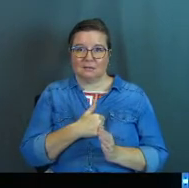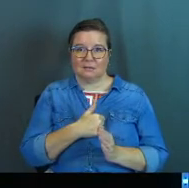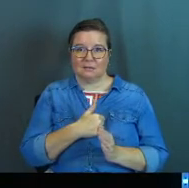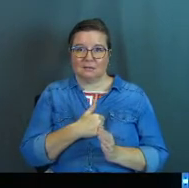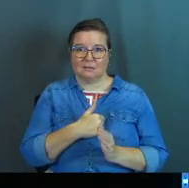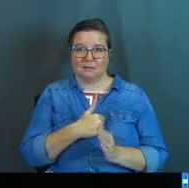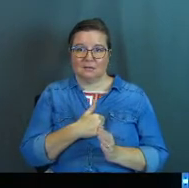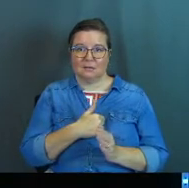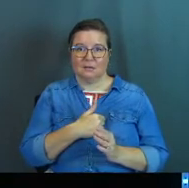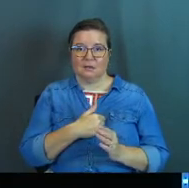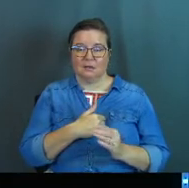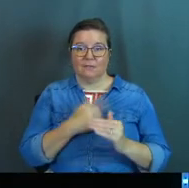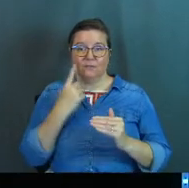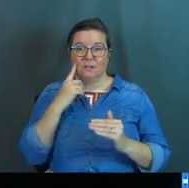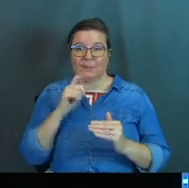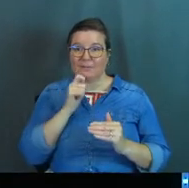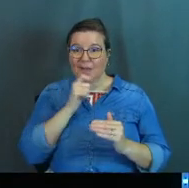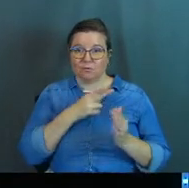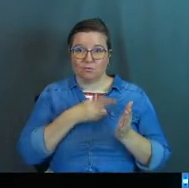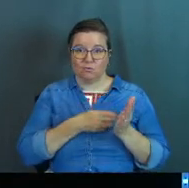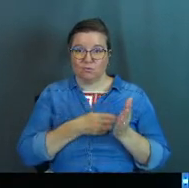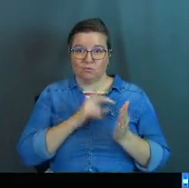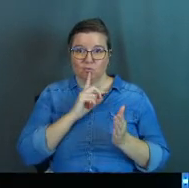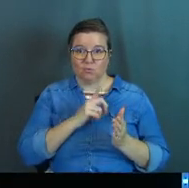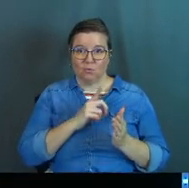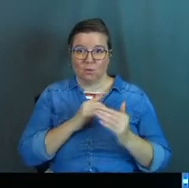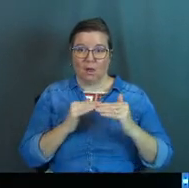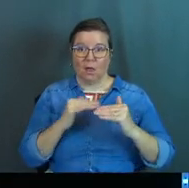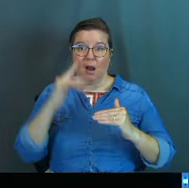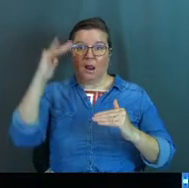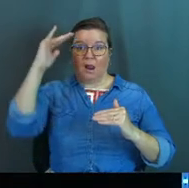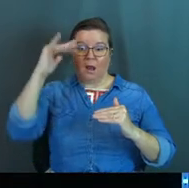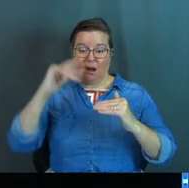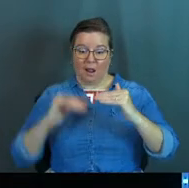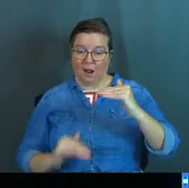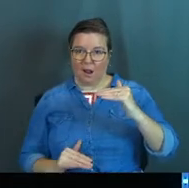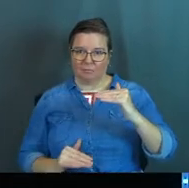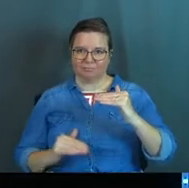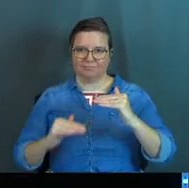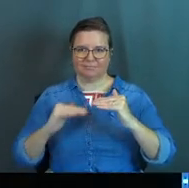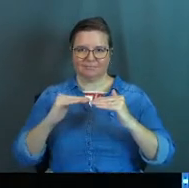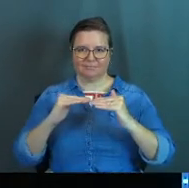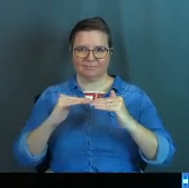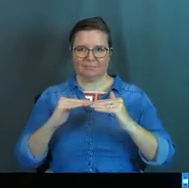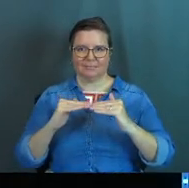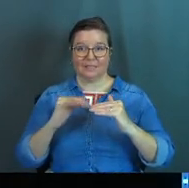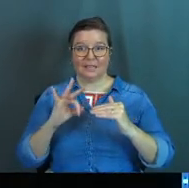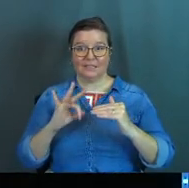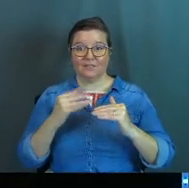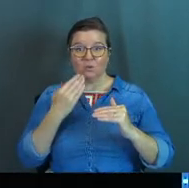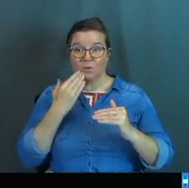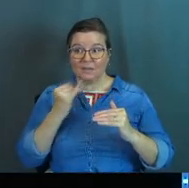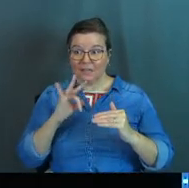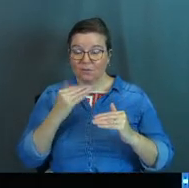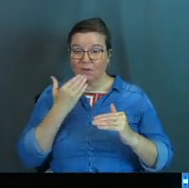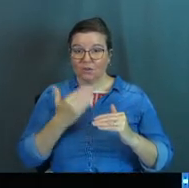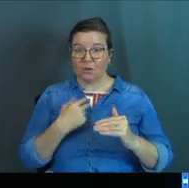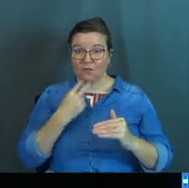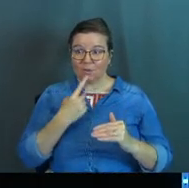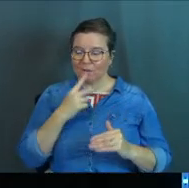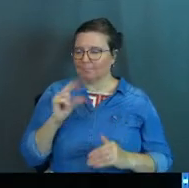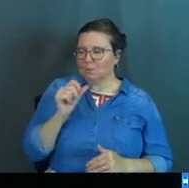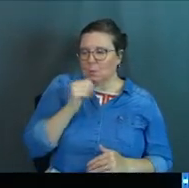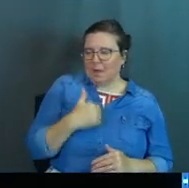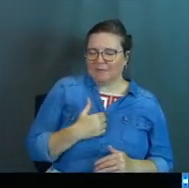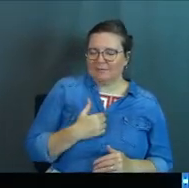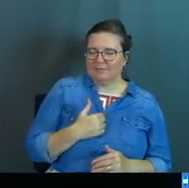something that's untrue. Because back to the person with a good voice, you know you're speaking a lie, right? And